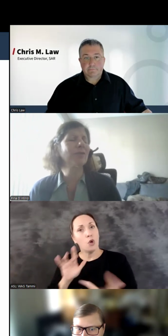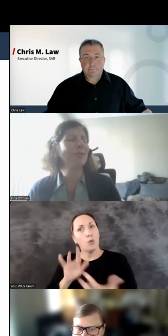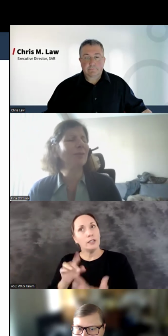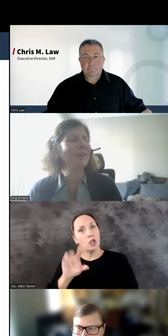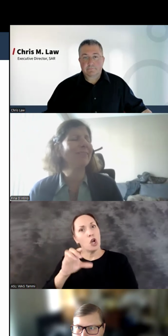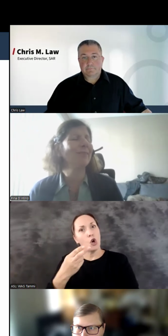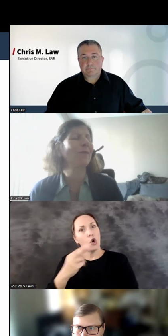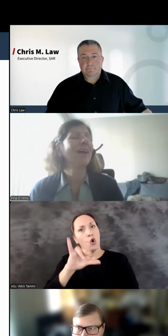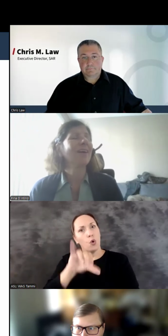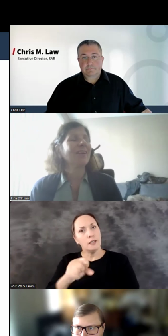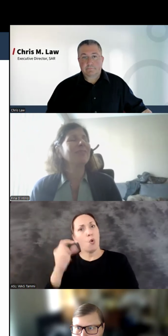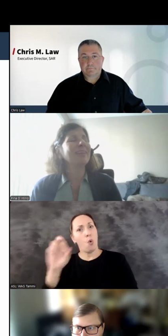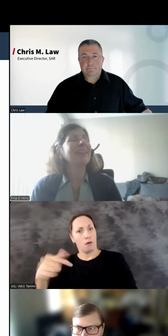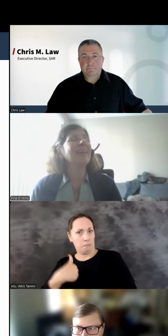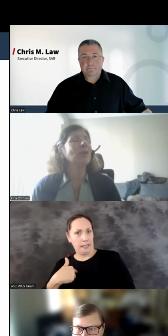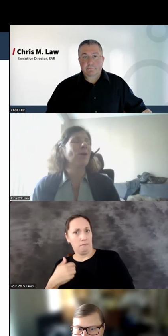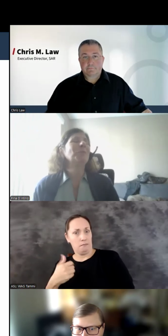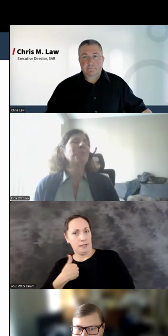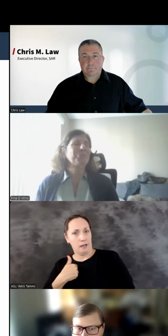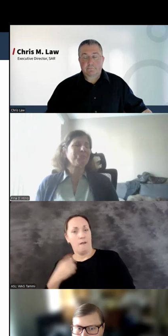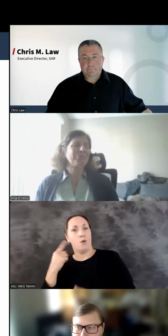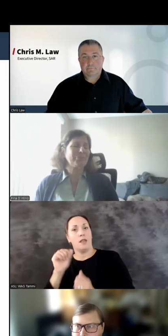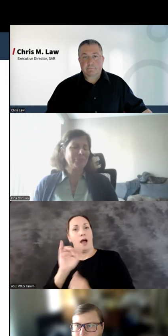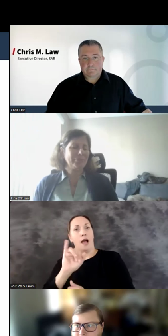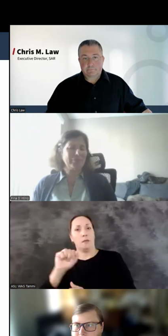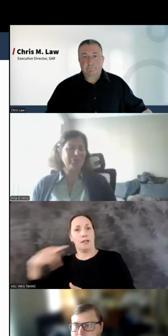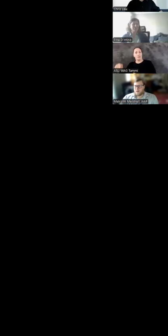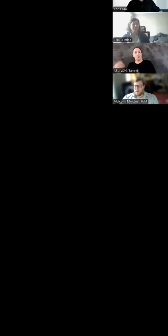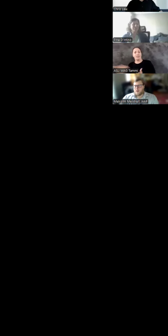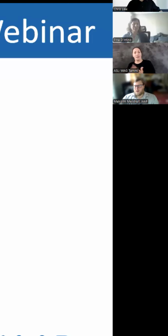comes to IAAP. So once again, thank you all.